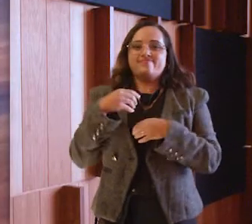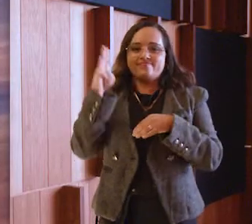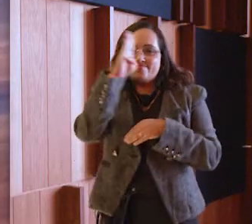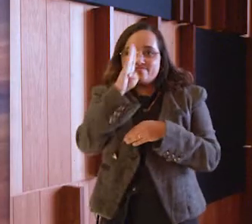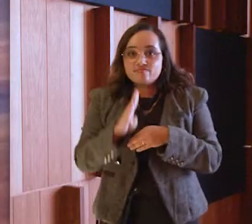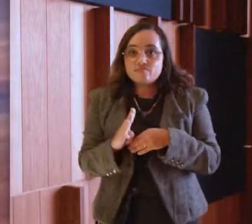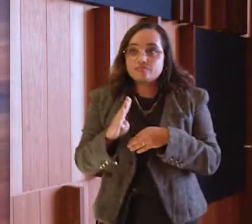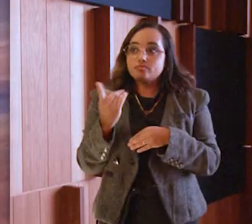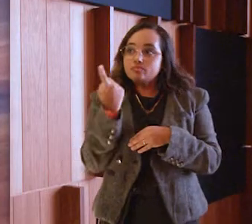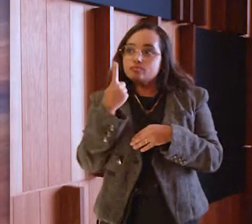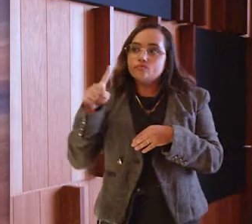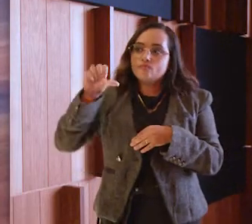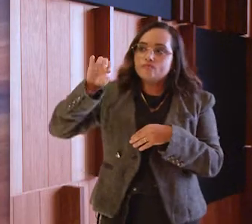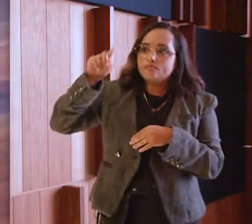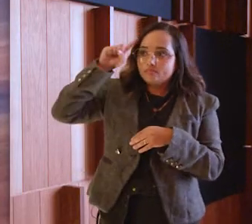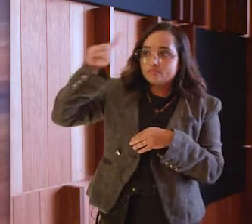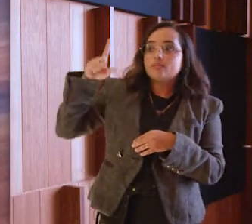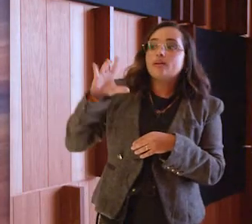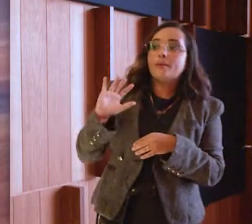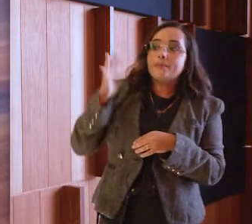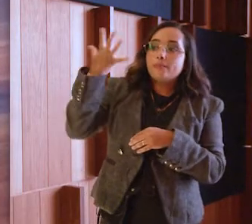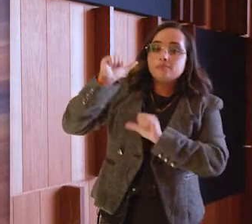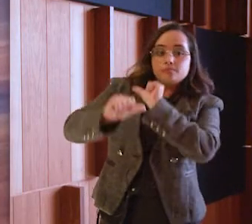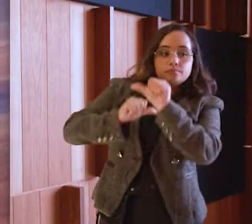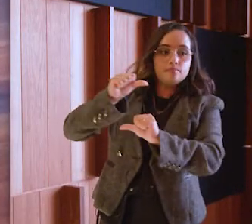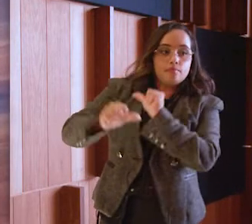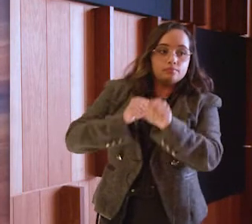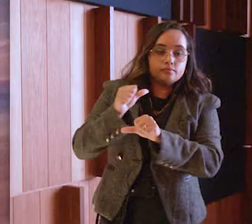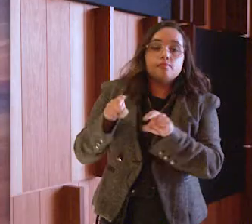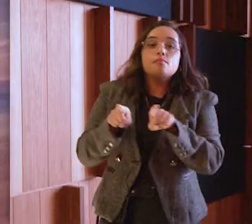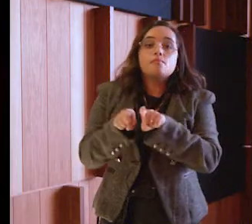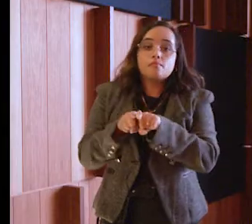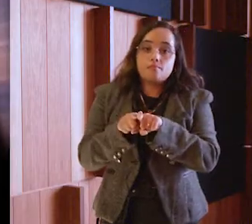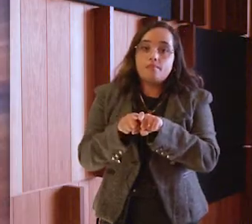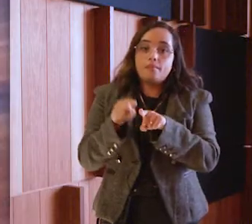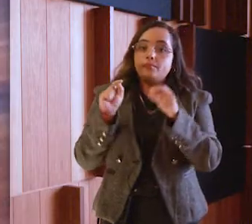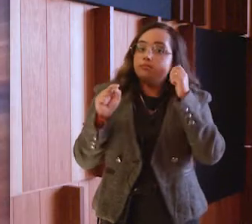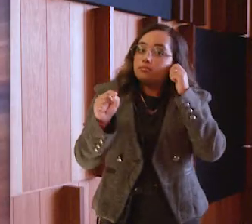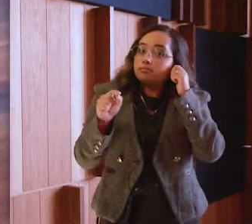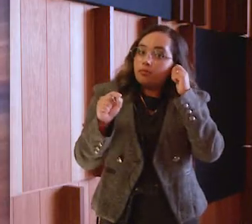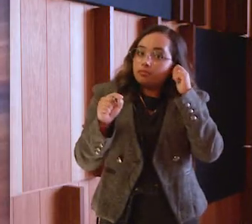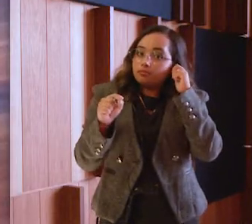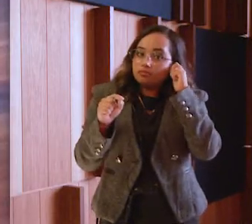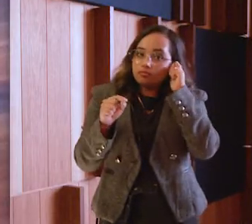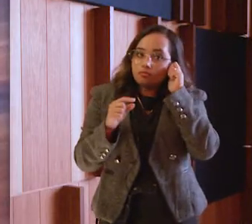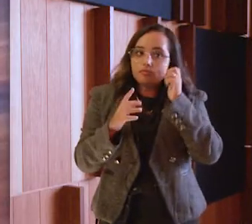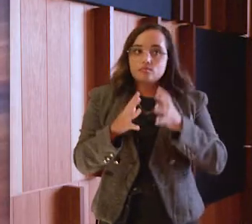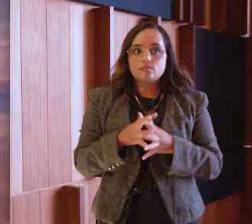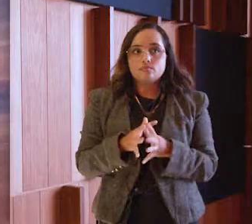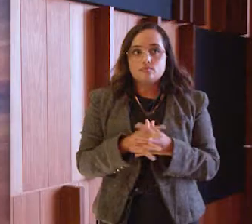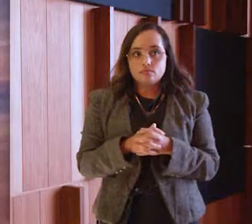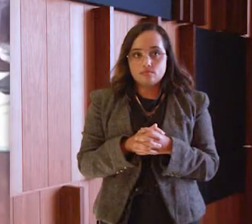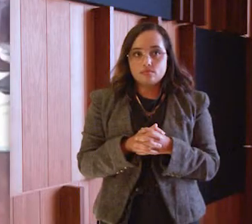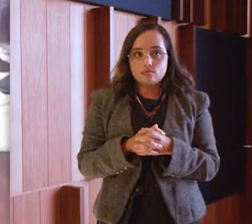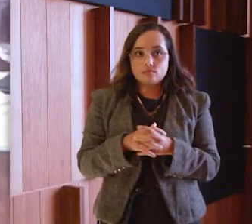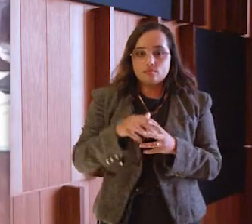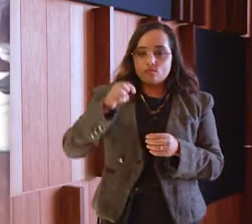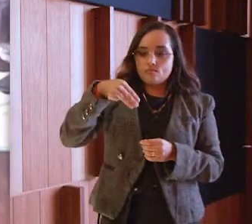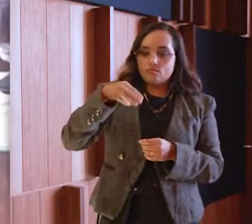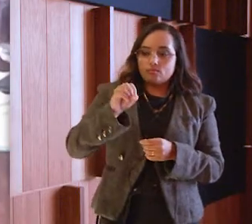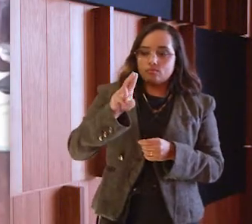paper around Pillar 1 and the Amount B developments, which is supposed to intended to